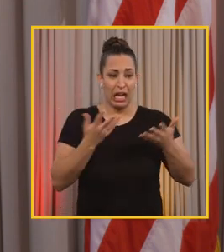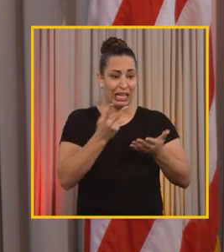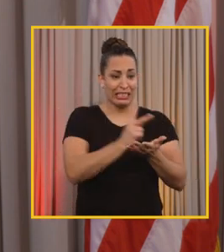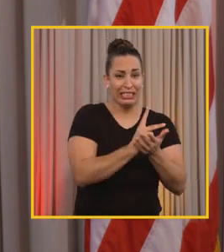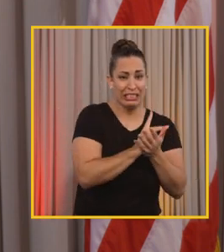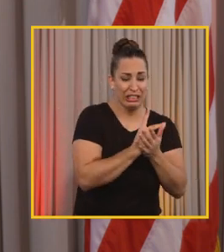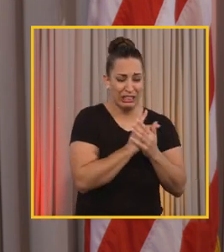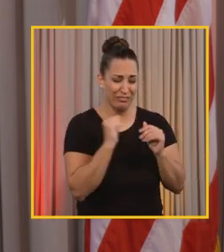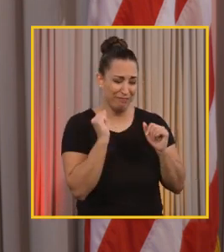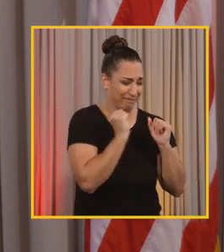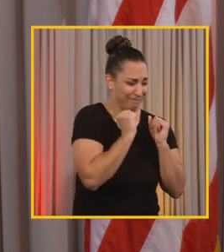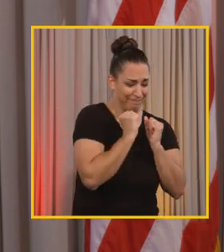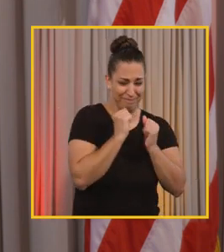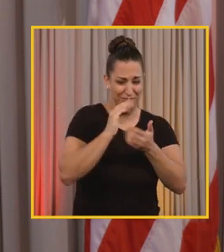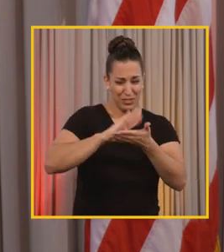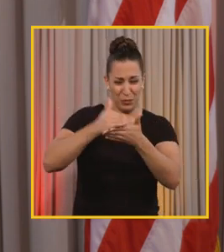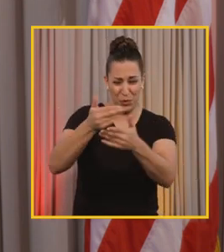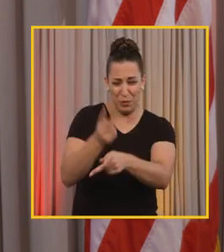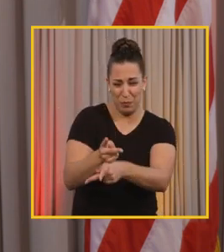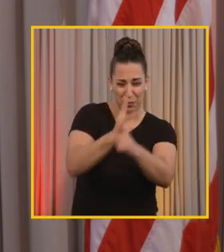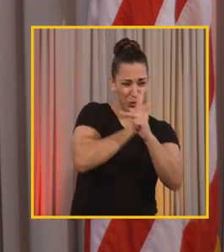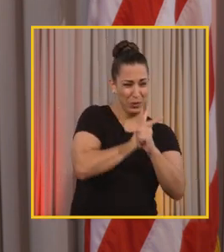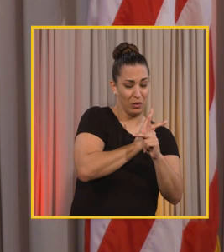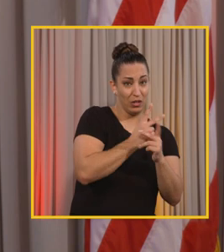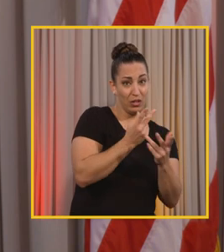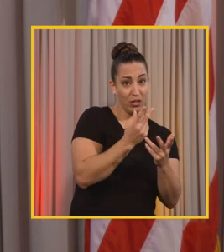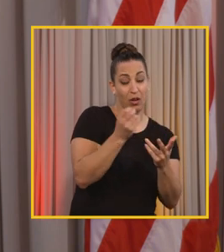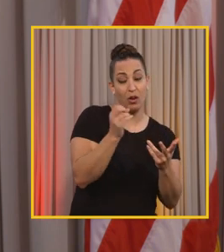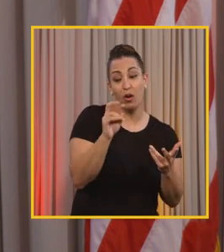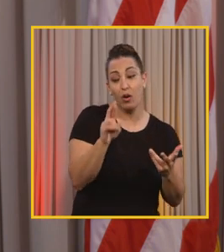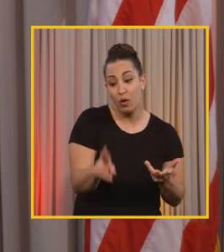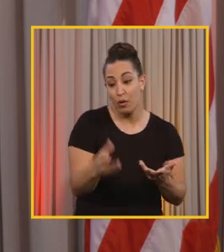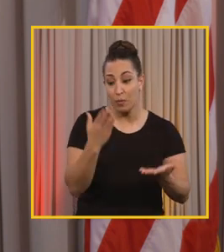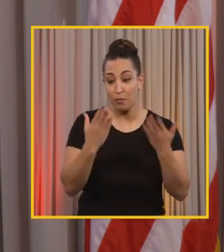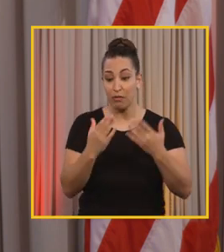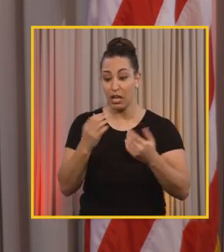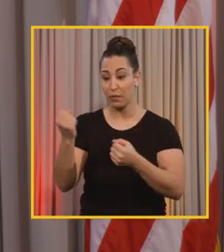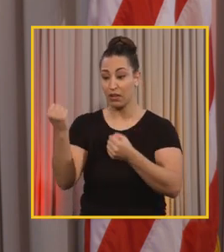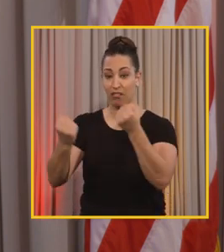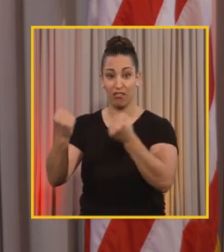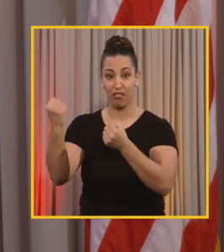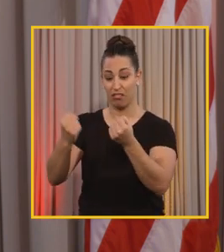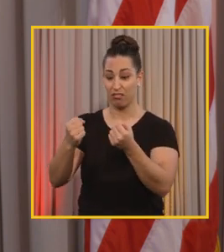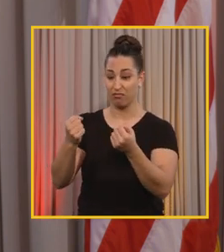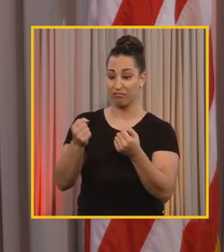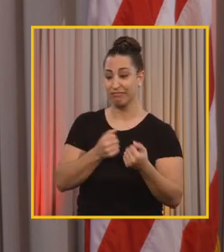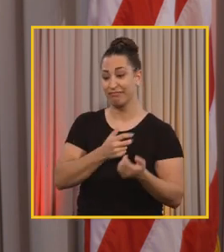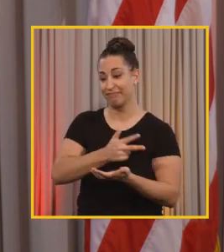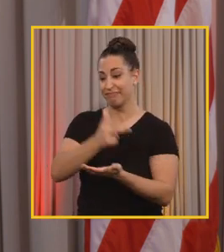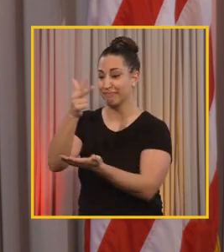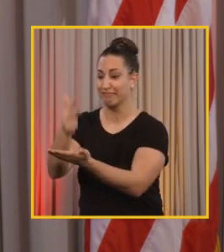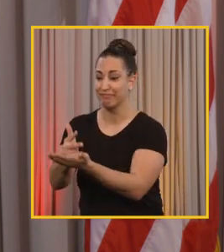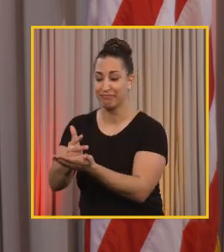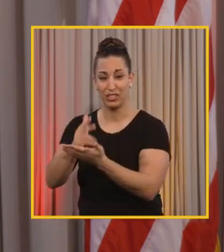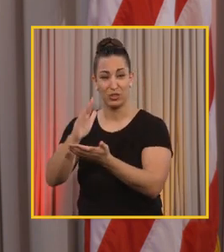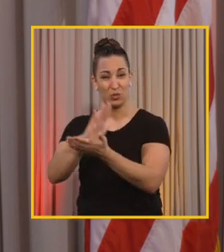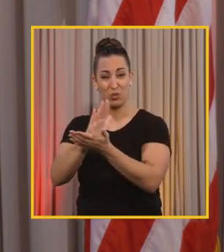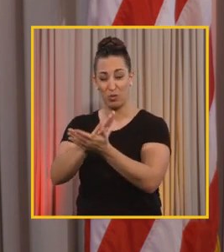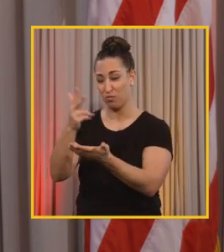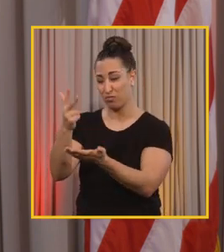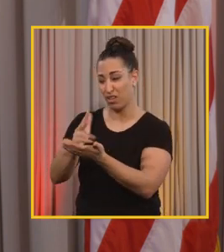crowded kitchen. Or perhaps you have worked from your car in a campus parking